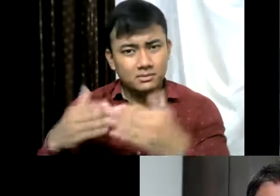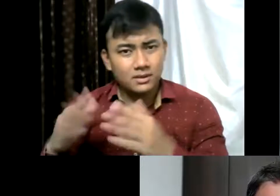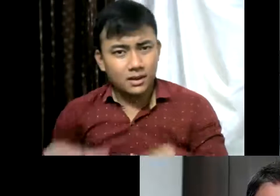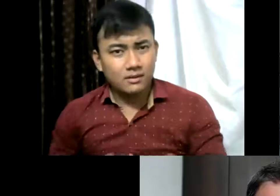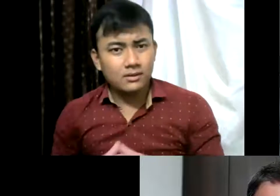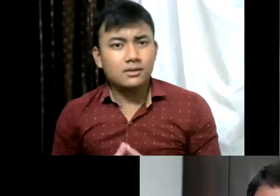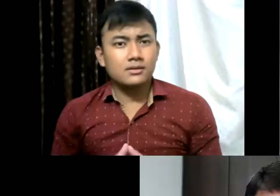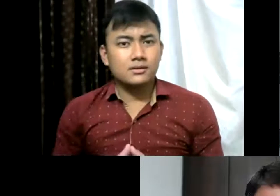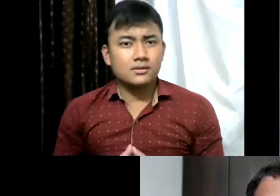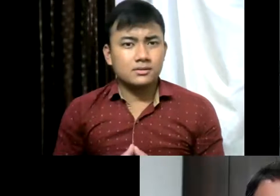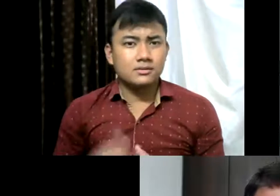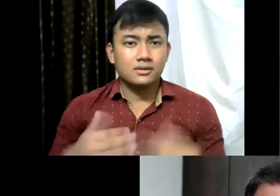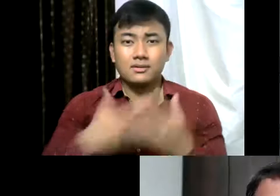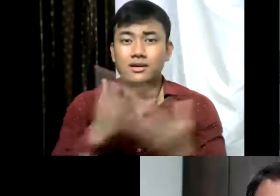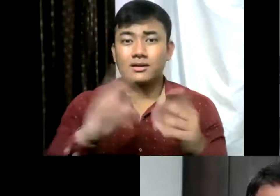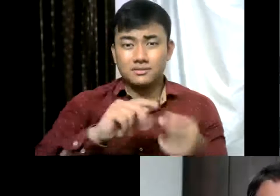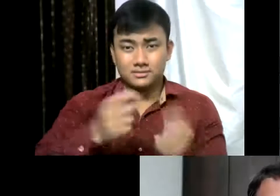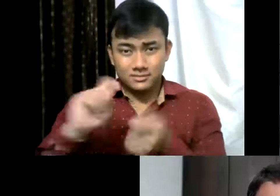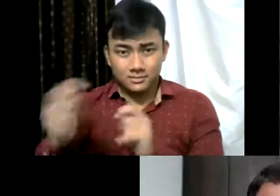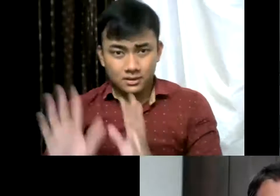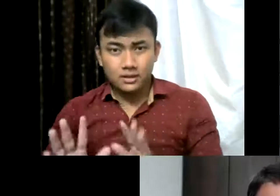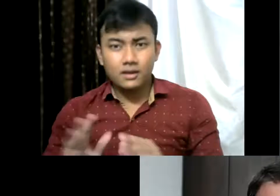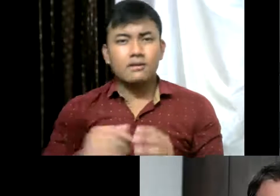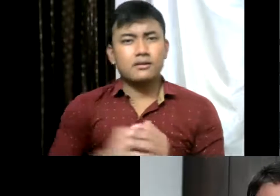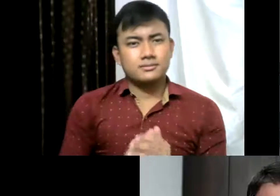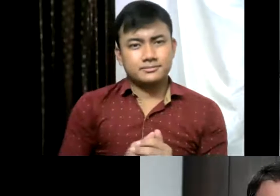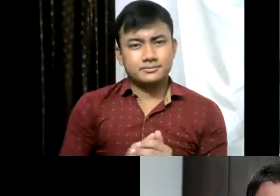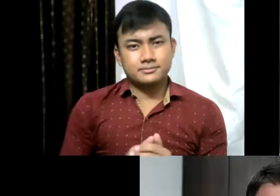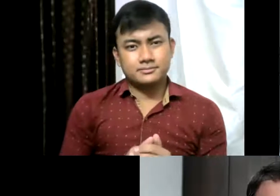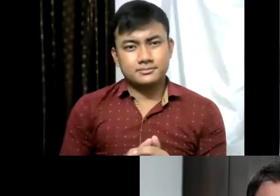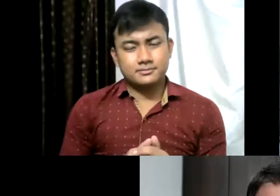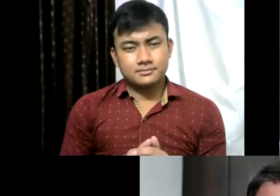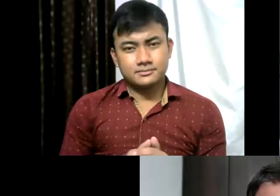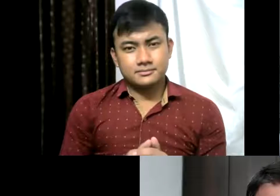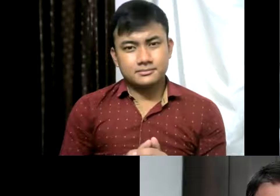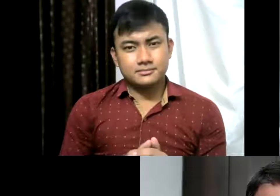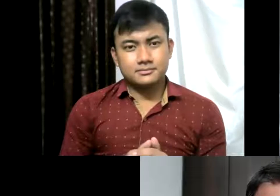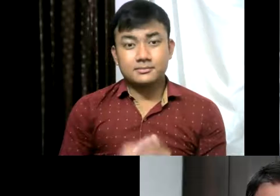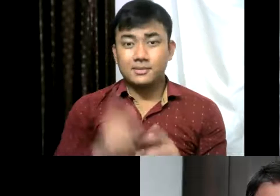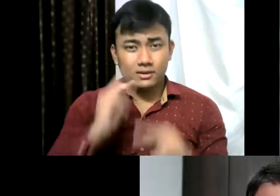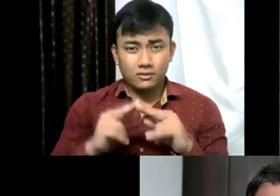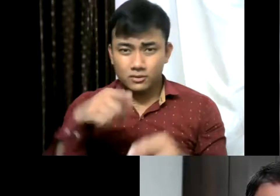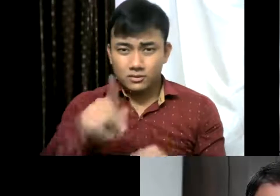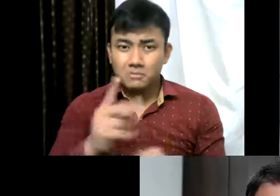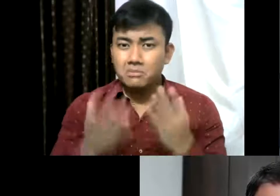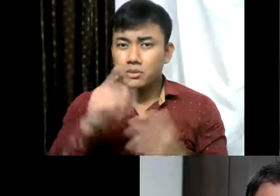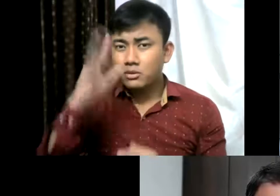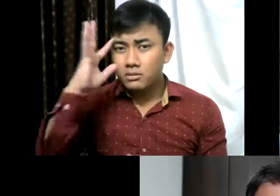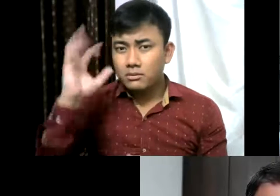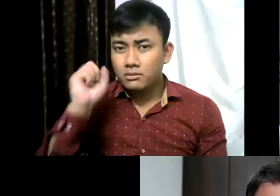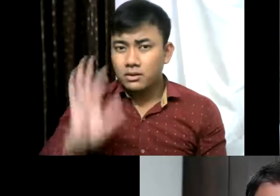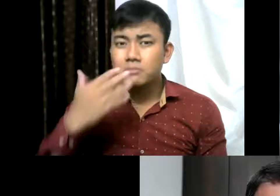from then we have shifted out of websites. It's primarily apps today, right? And I don't know if you remember, but